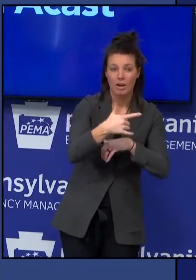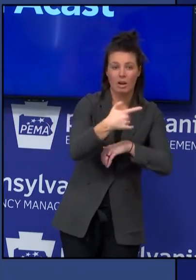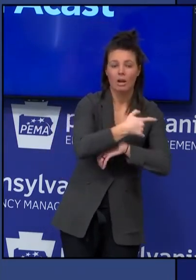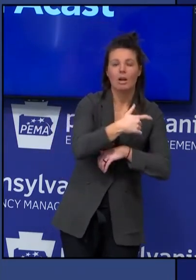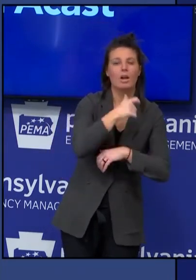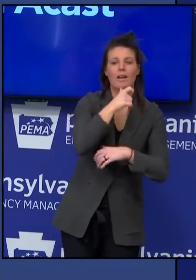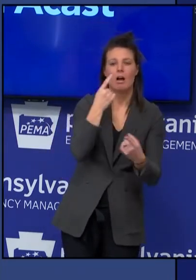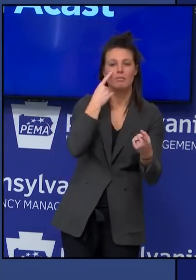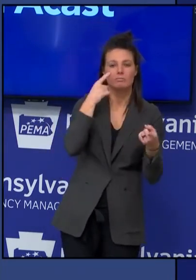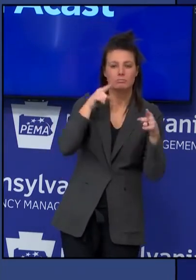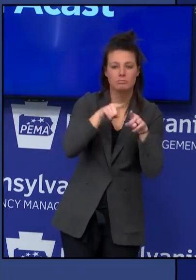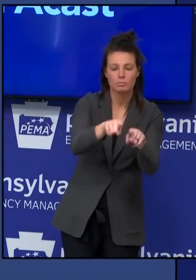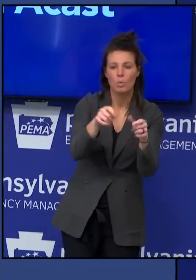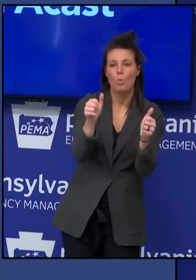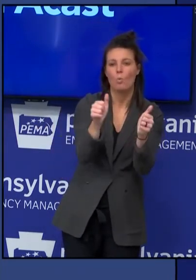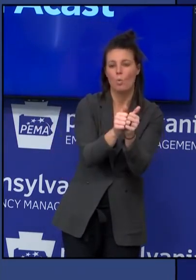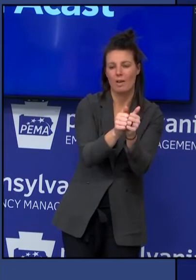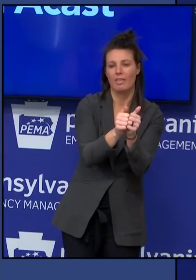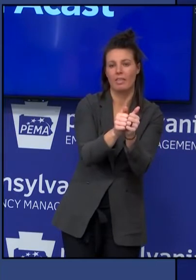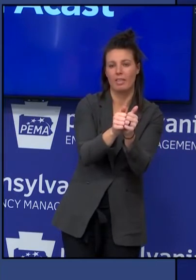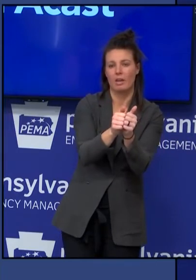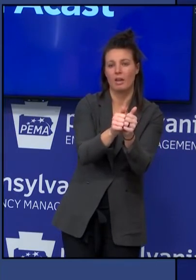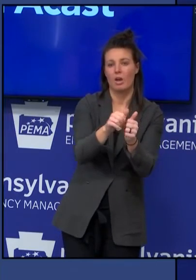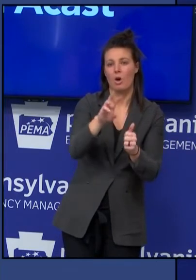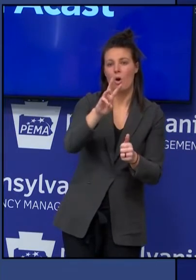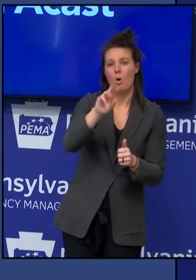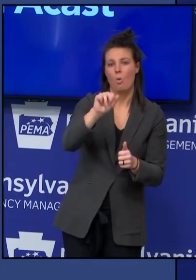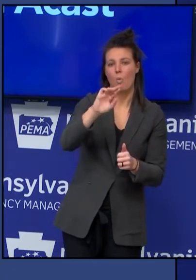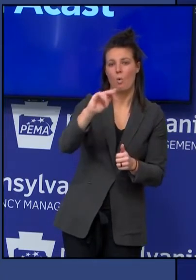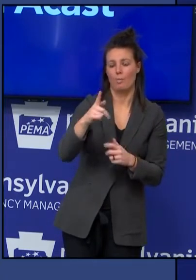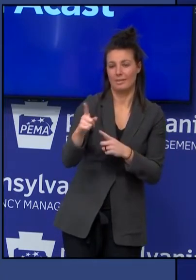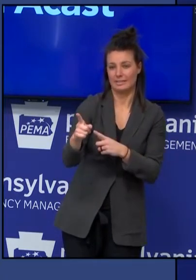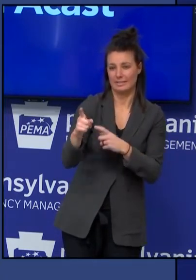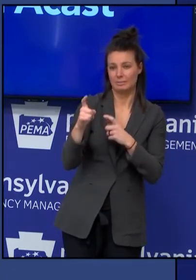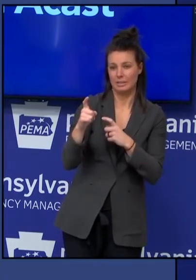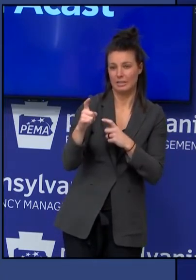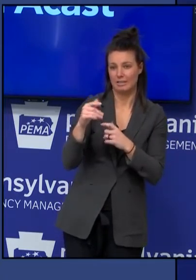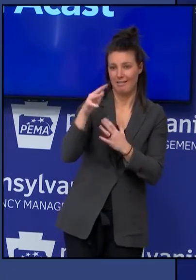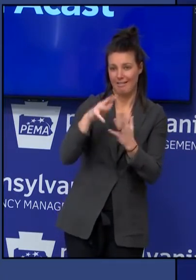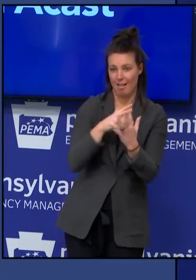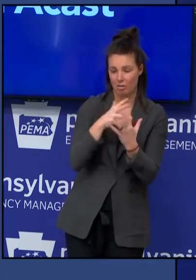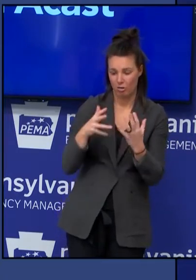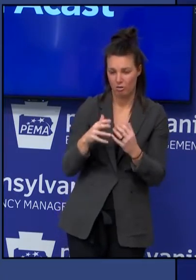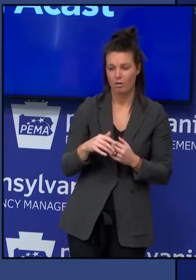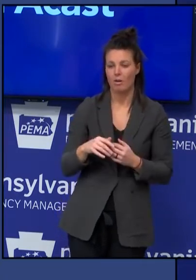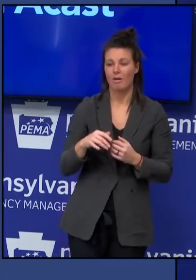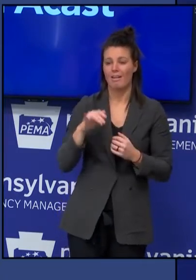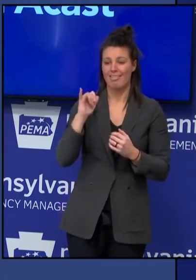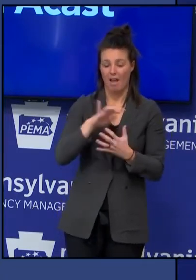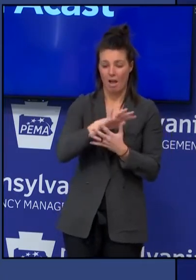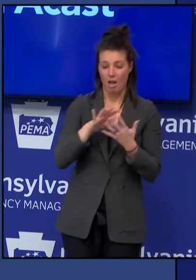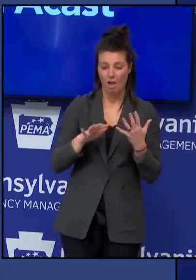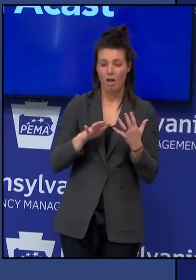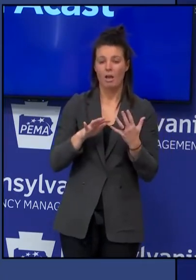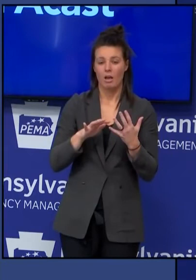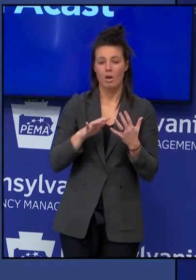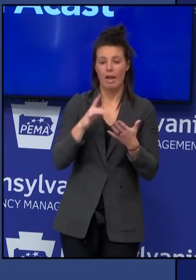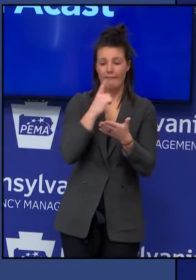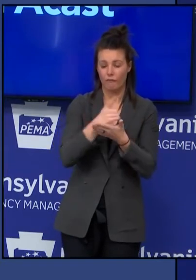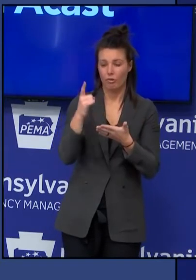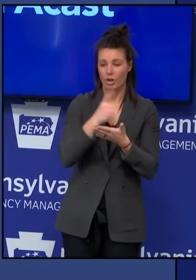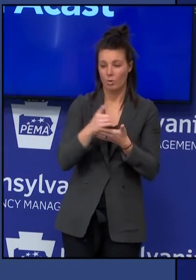in accordance with the Operation Warp Speed calendar. And because of those factors, week over week, when this week's order came